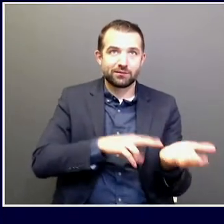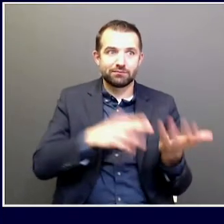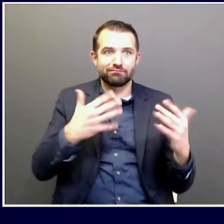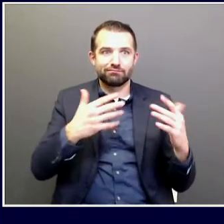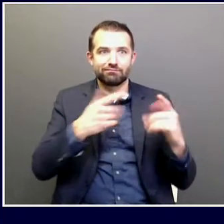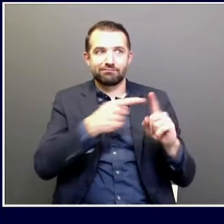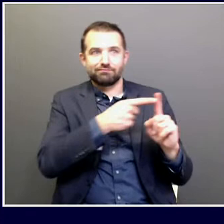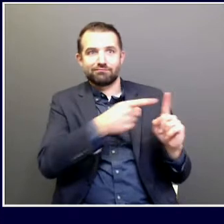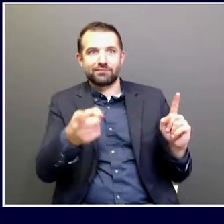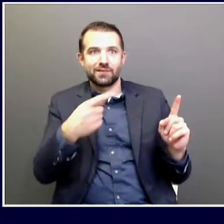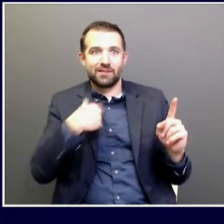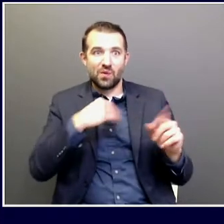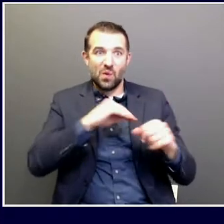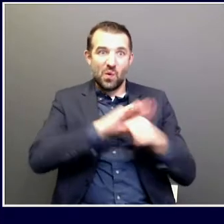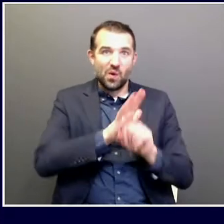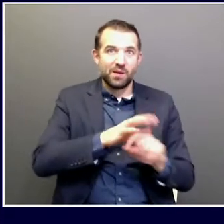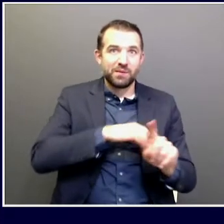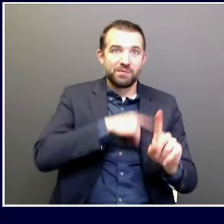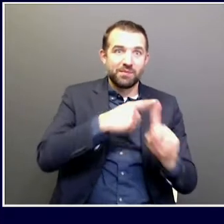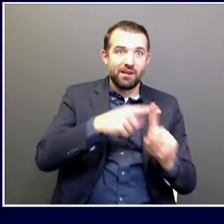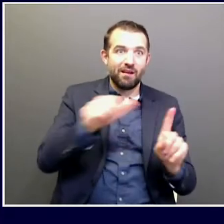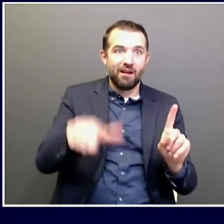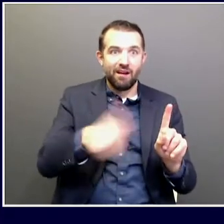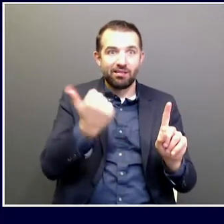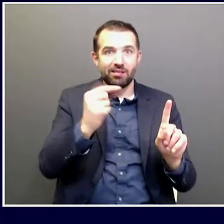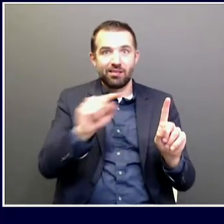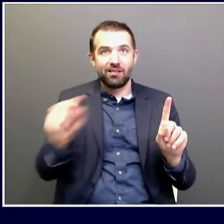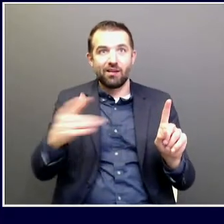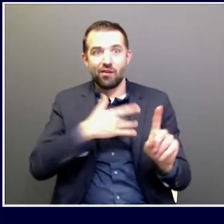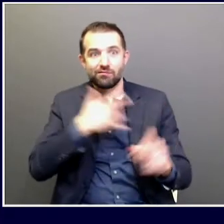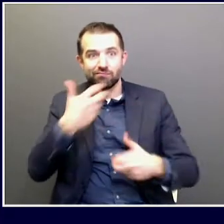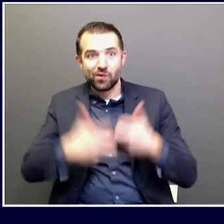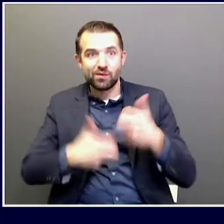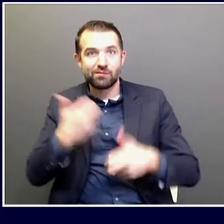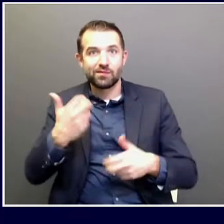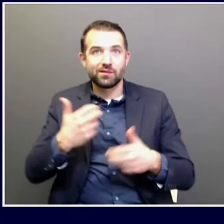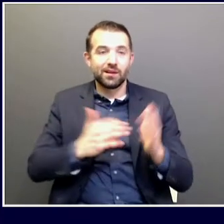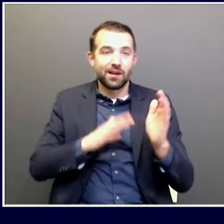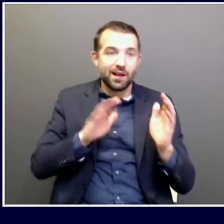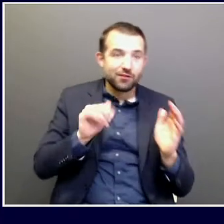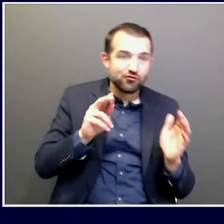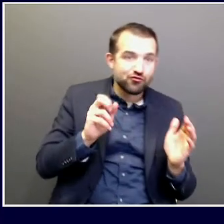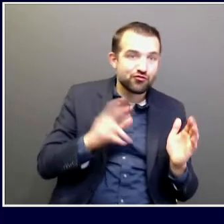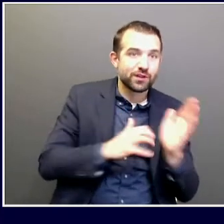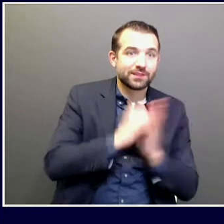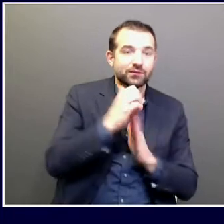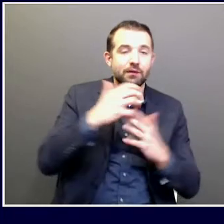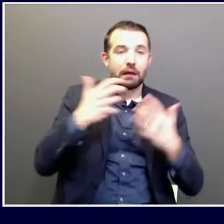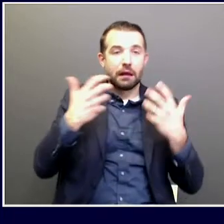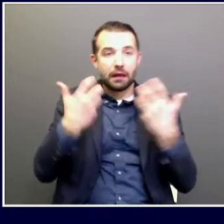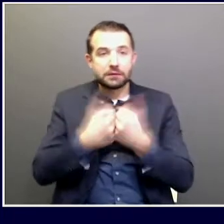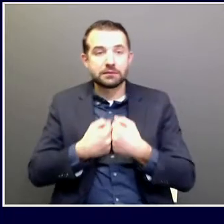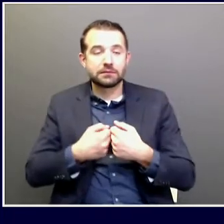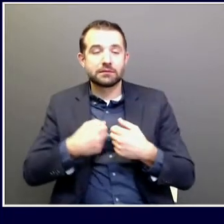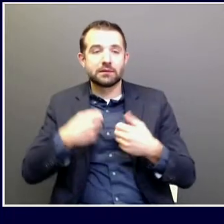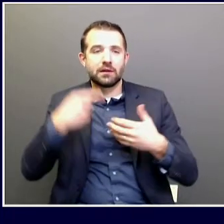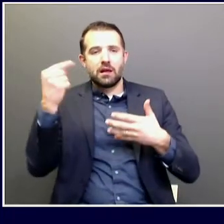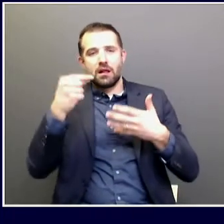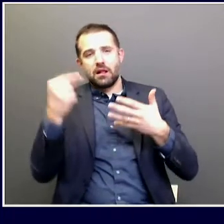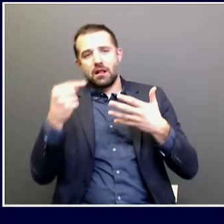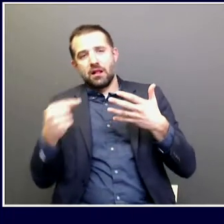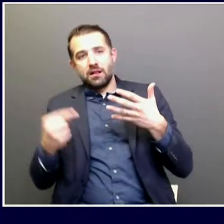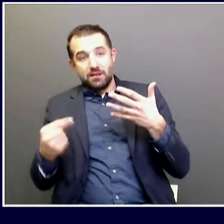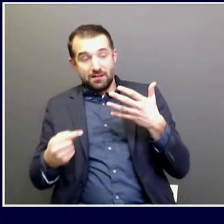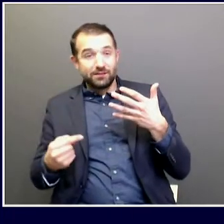other types of conditions, heart disease, cancer, accidents, all those stressors in the hospitals really